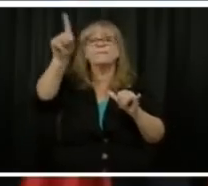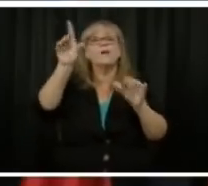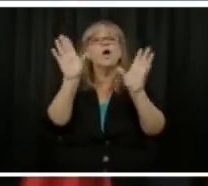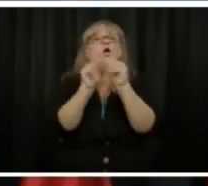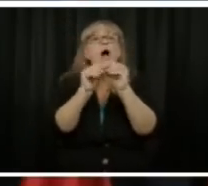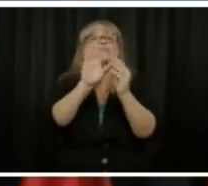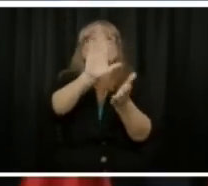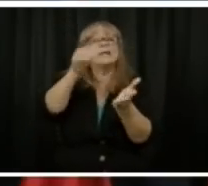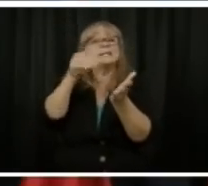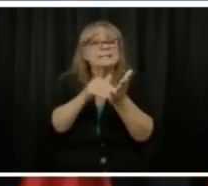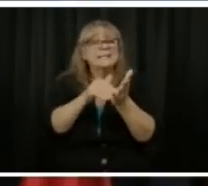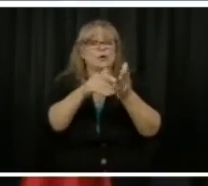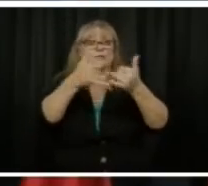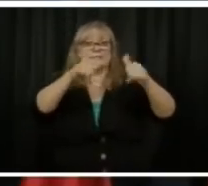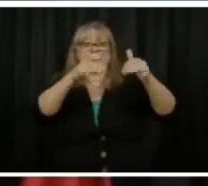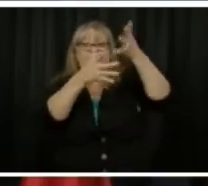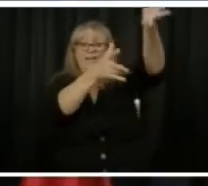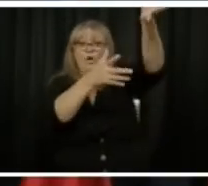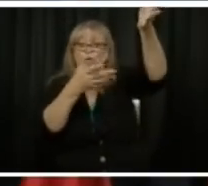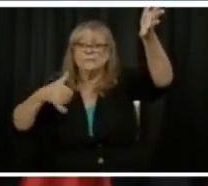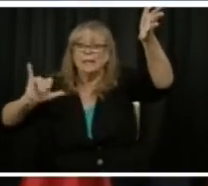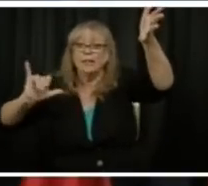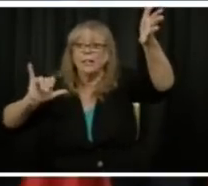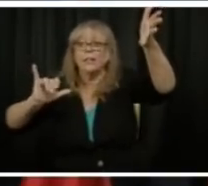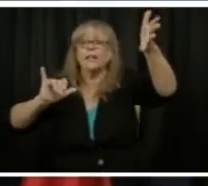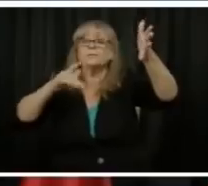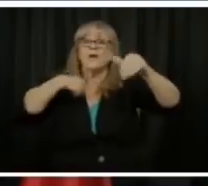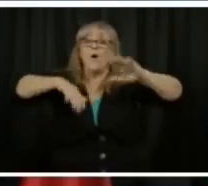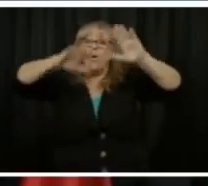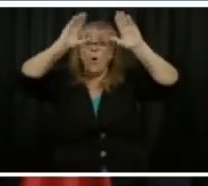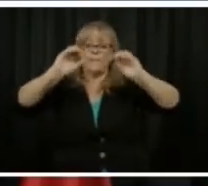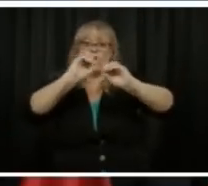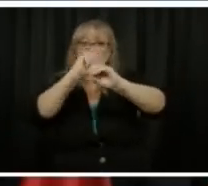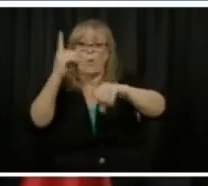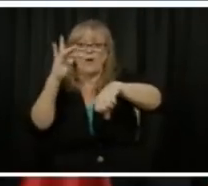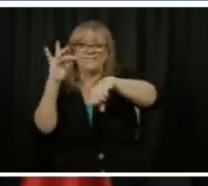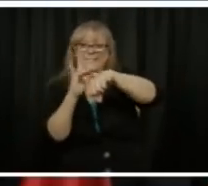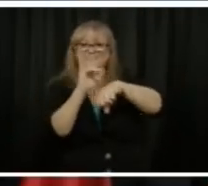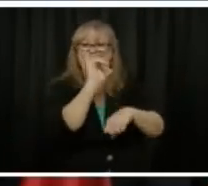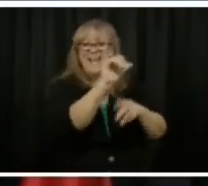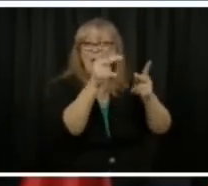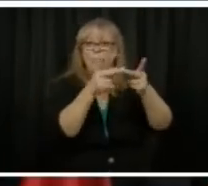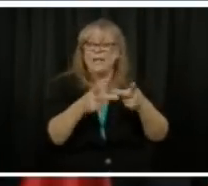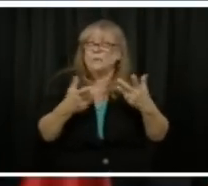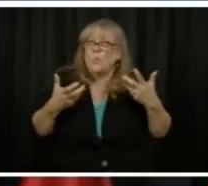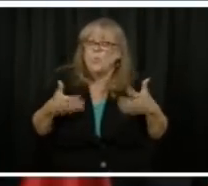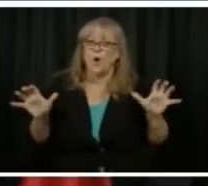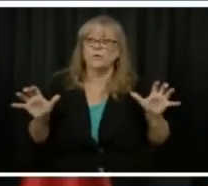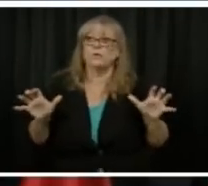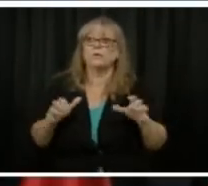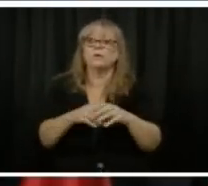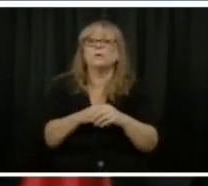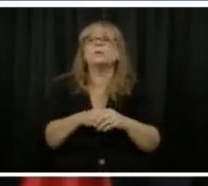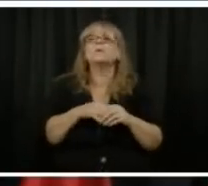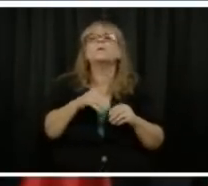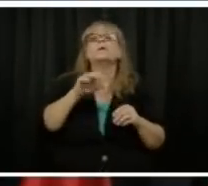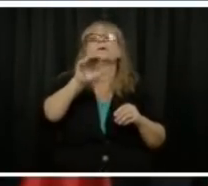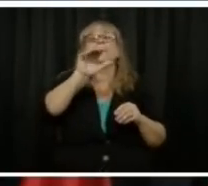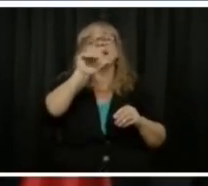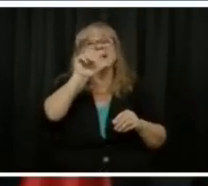of care, we hope to never use them. The human toll at that point would be very grave. But we've